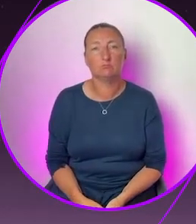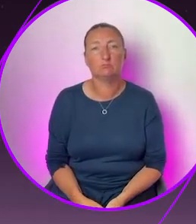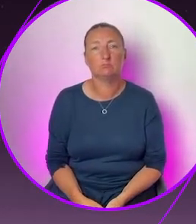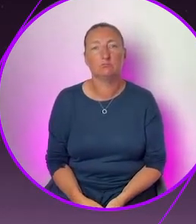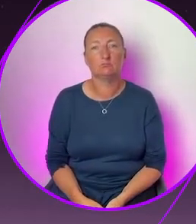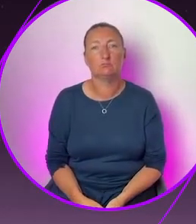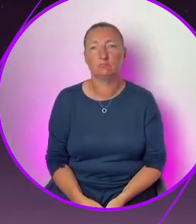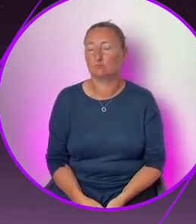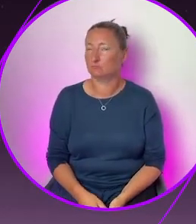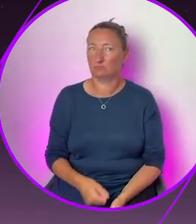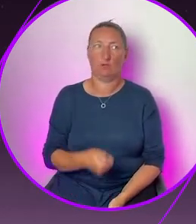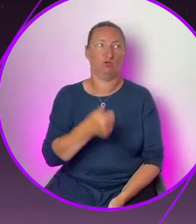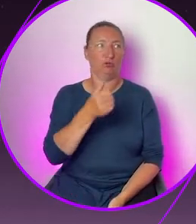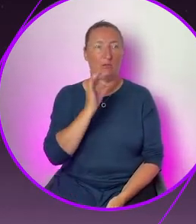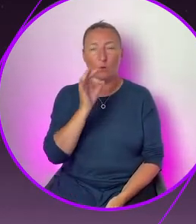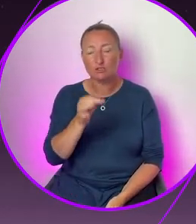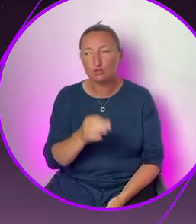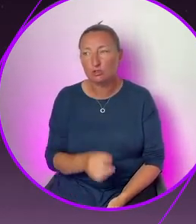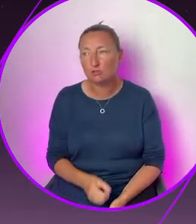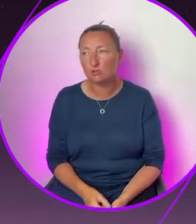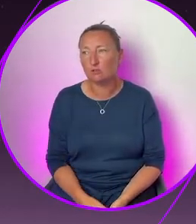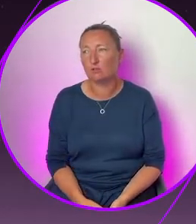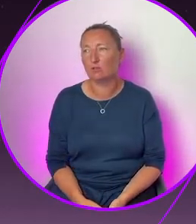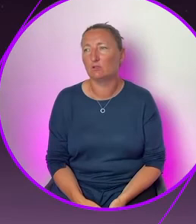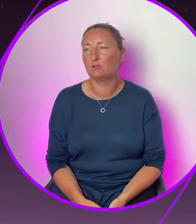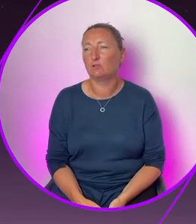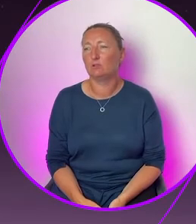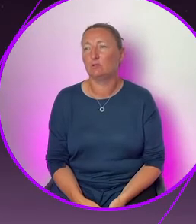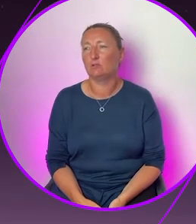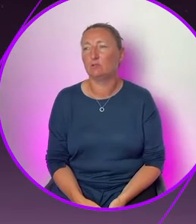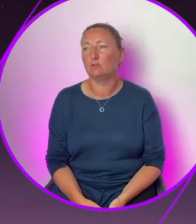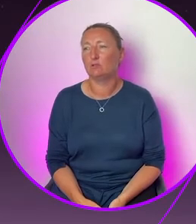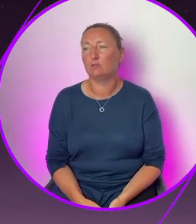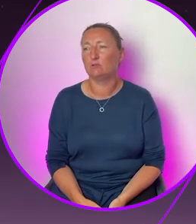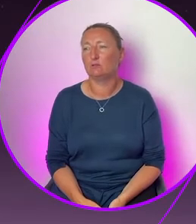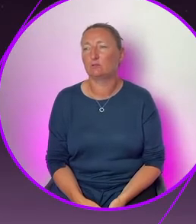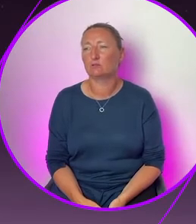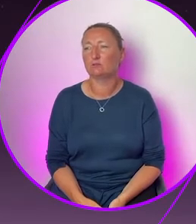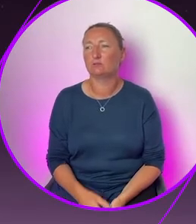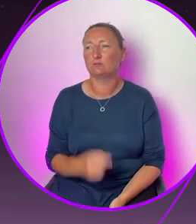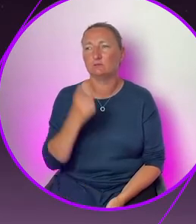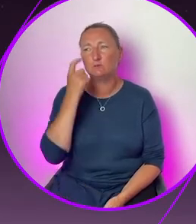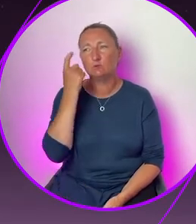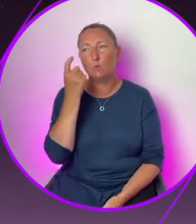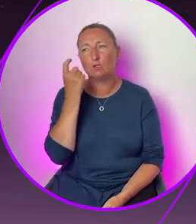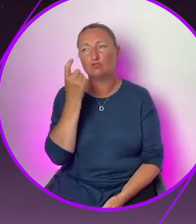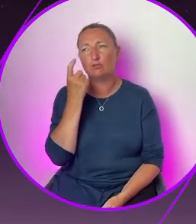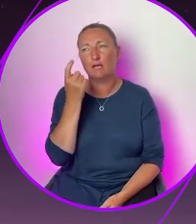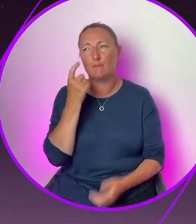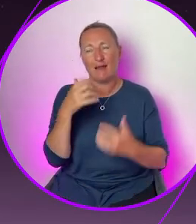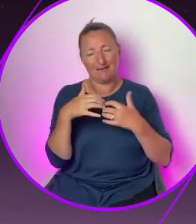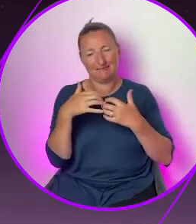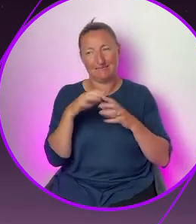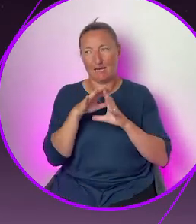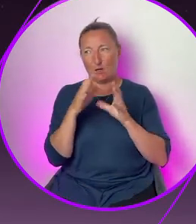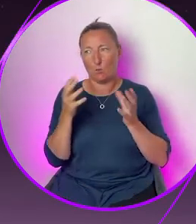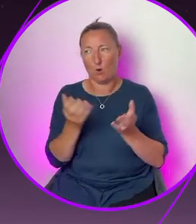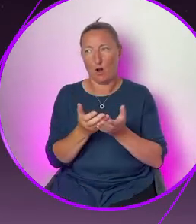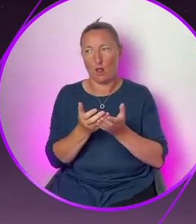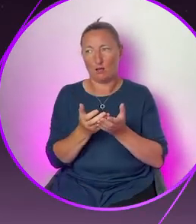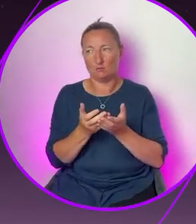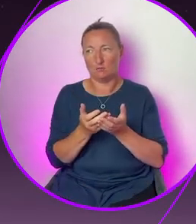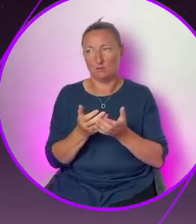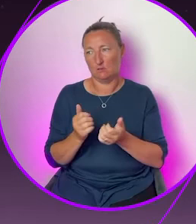Good question. That is a very good question. Yeah. It follows on, but just to finish it, wondering about this is typically the tech world, the adjacent